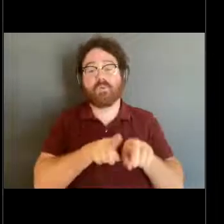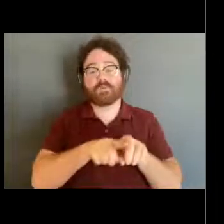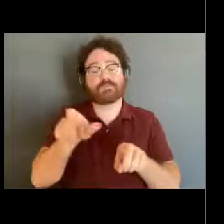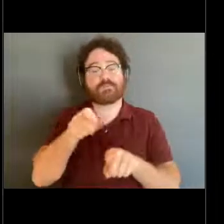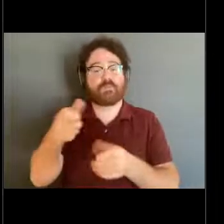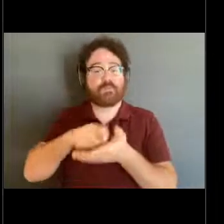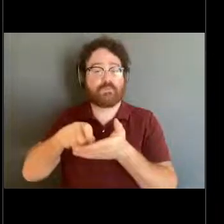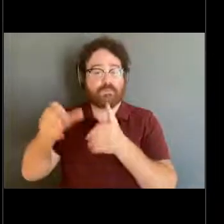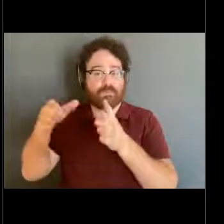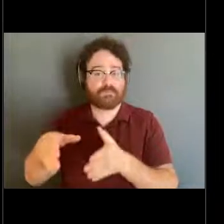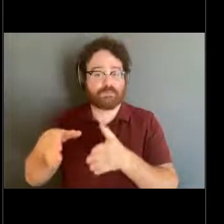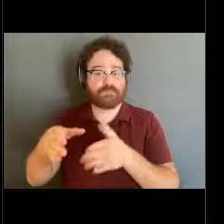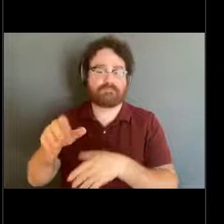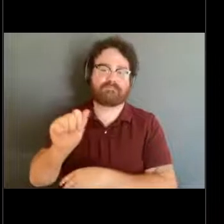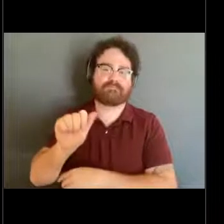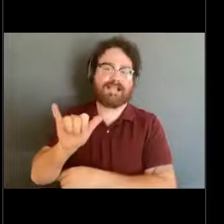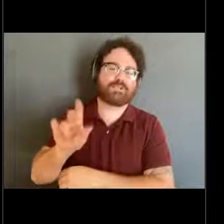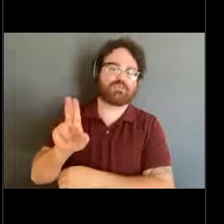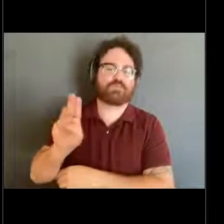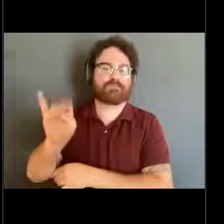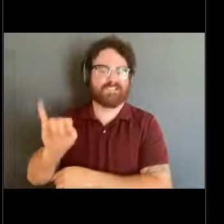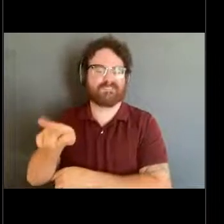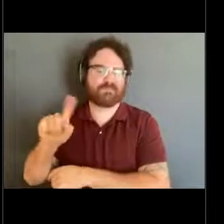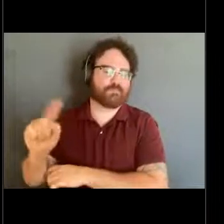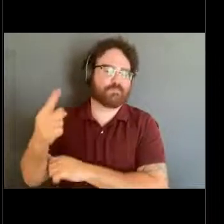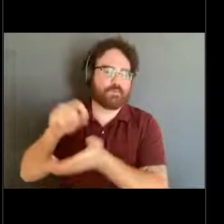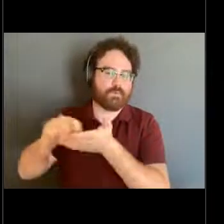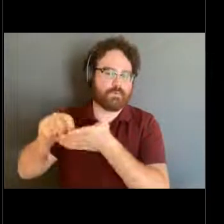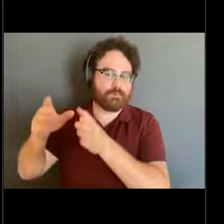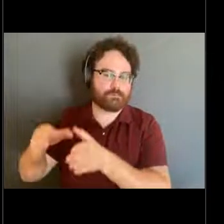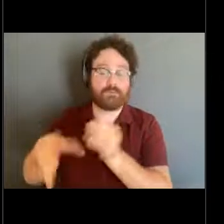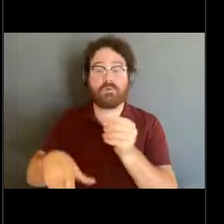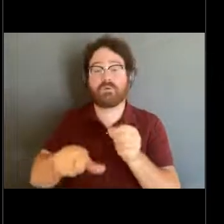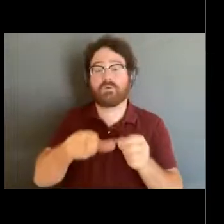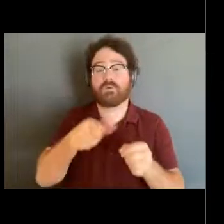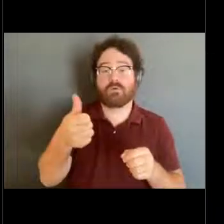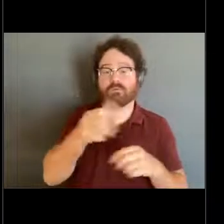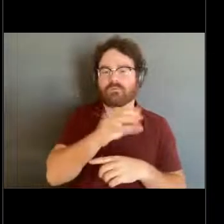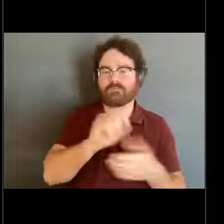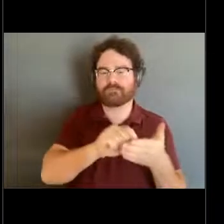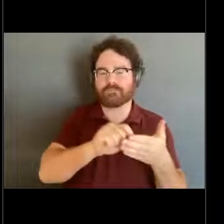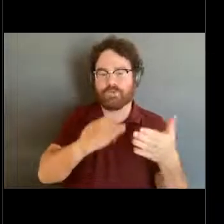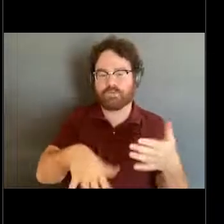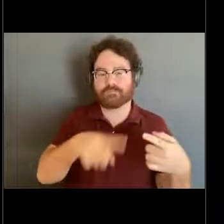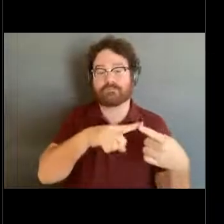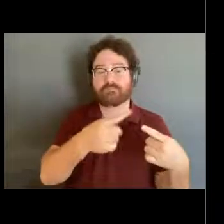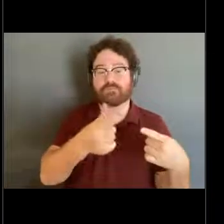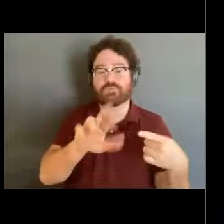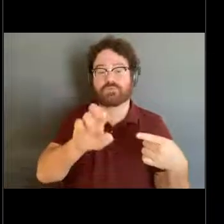to Ayumi, additional authors include Greg Mann,